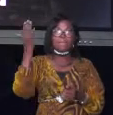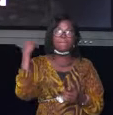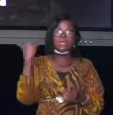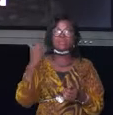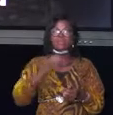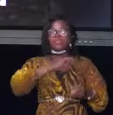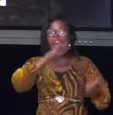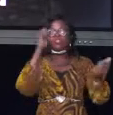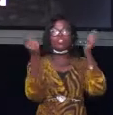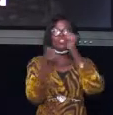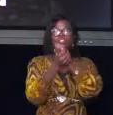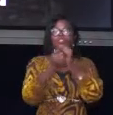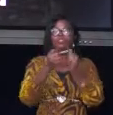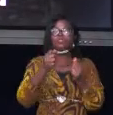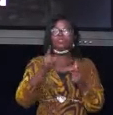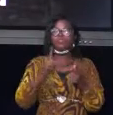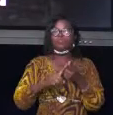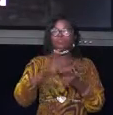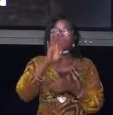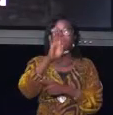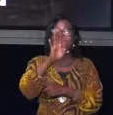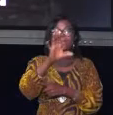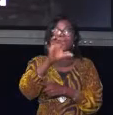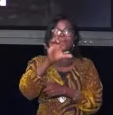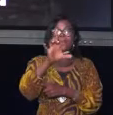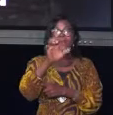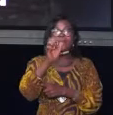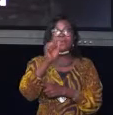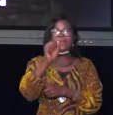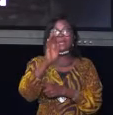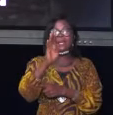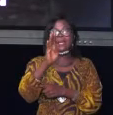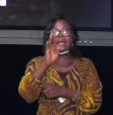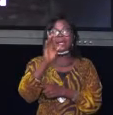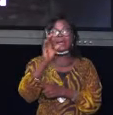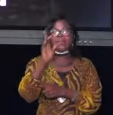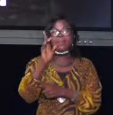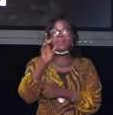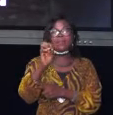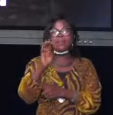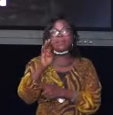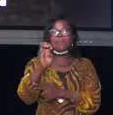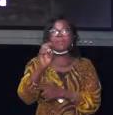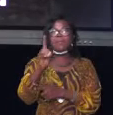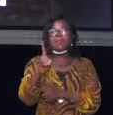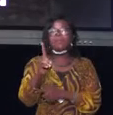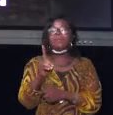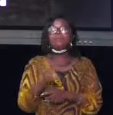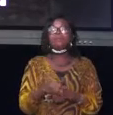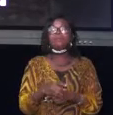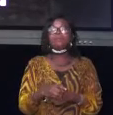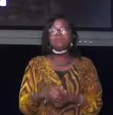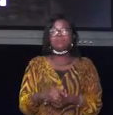it doubles the B and it adds ED. So we have blabbed,